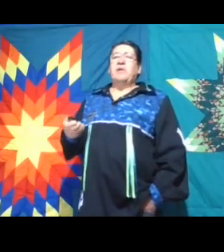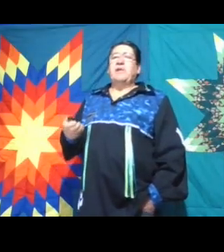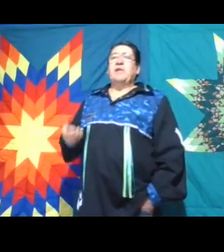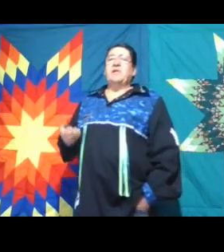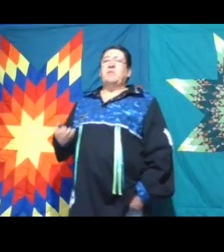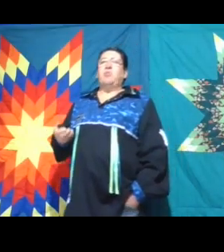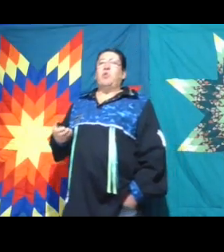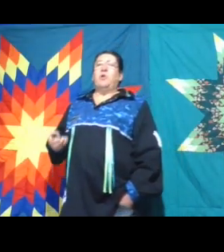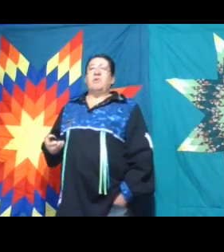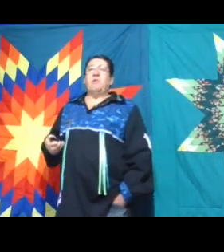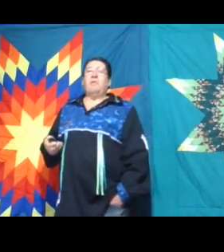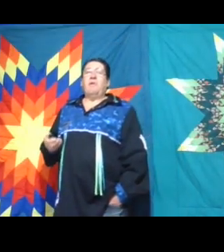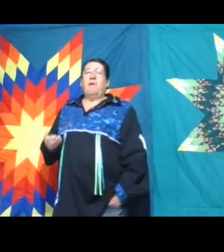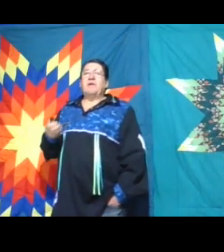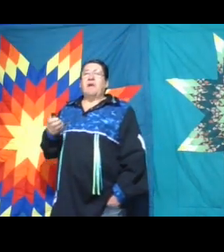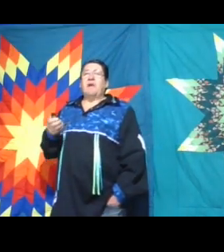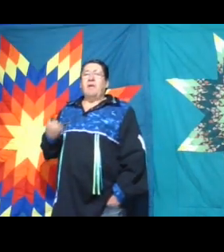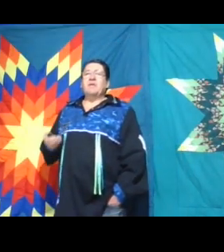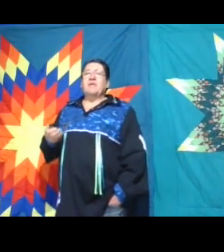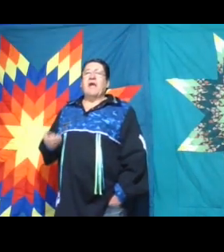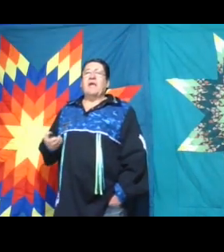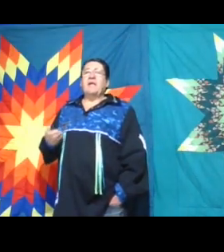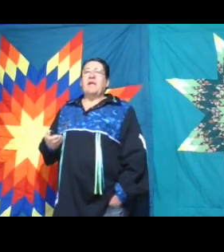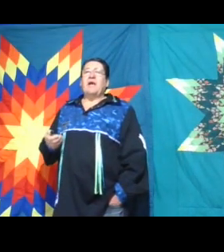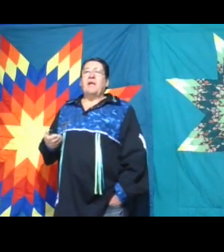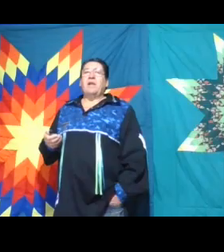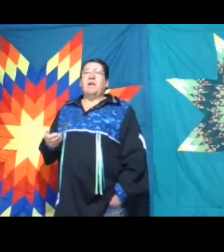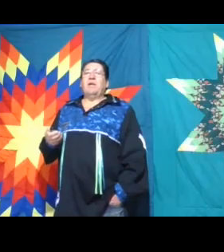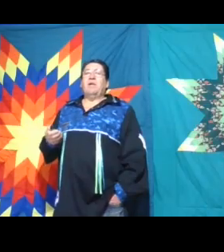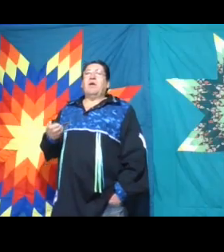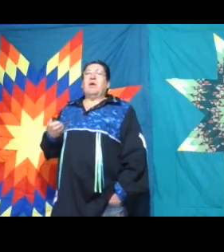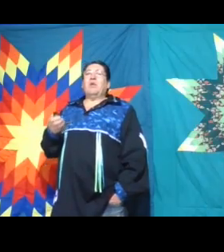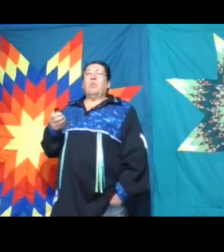to Indigenous employment. Just understanding that,